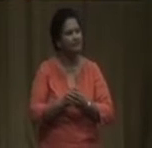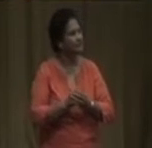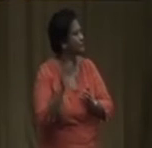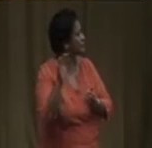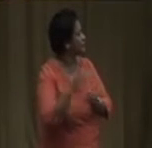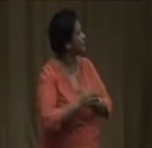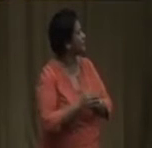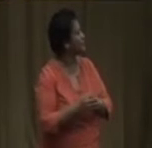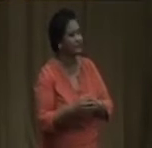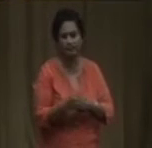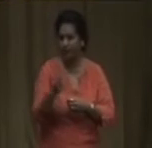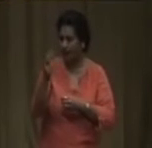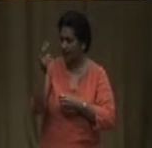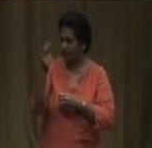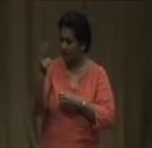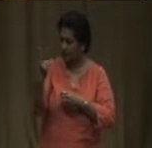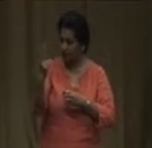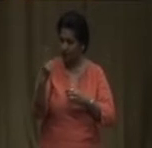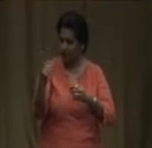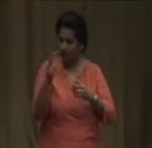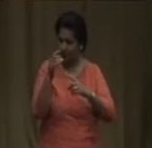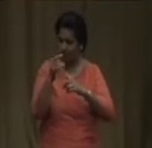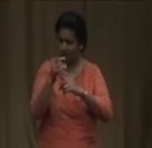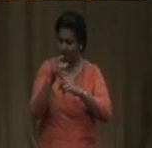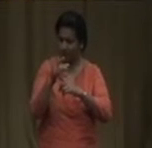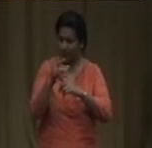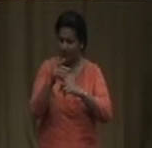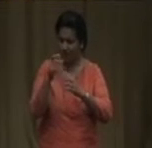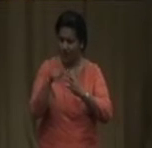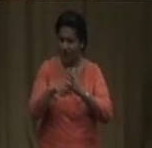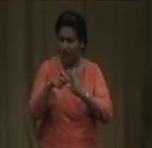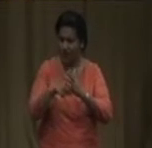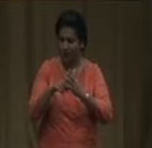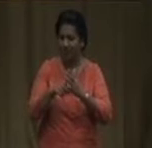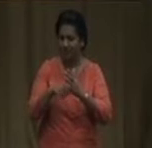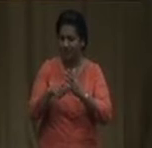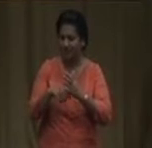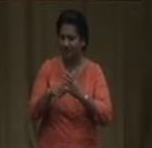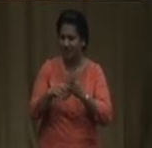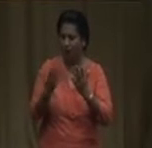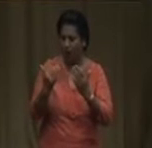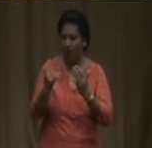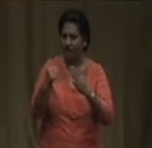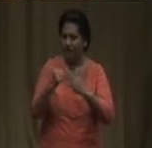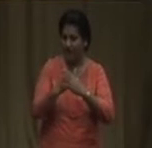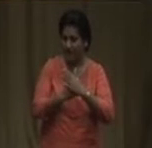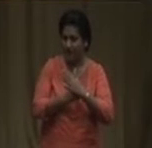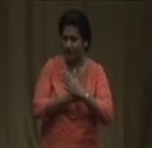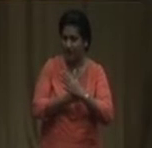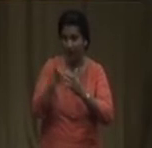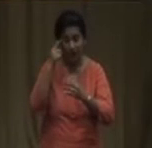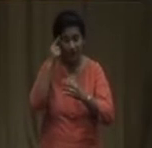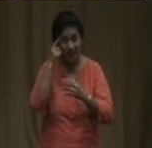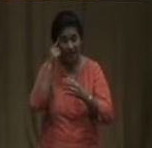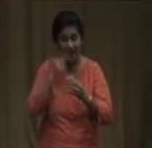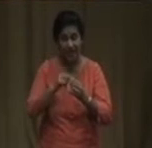There are two significant cost levers when we're talking about OER, or two significant foundations when you're thinking about the design of